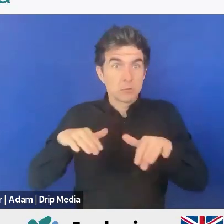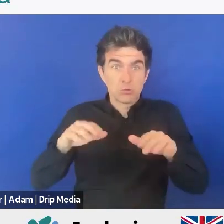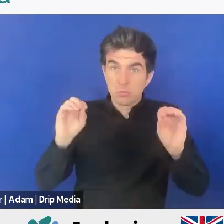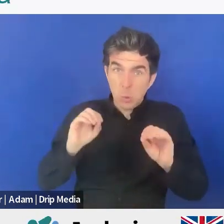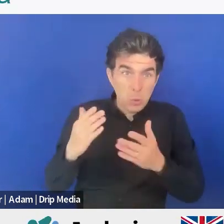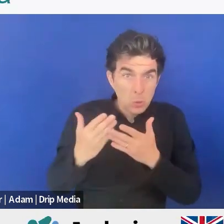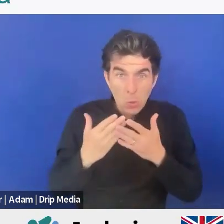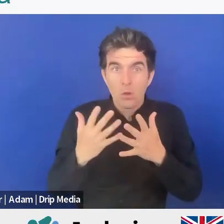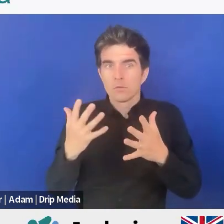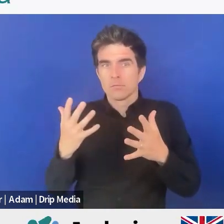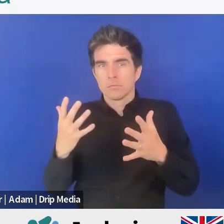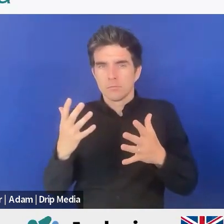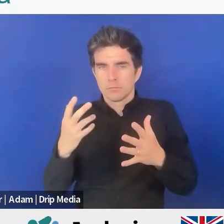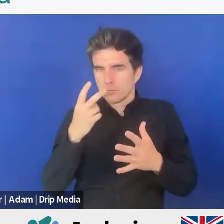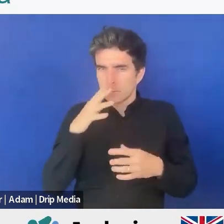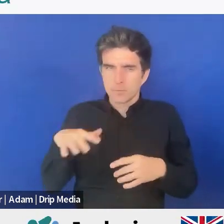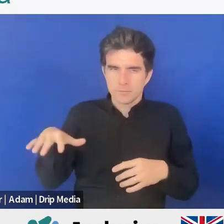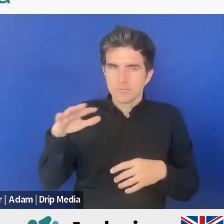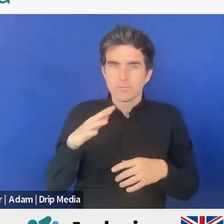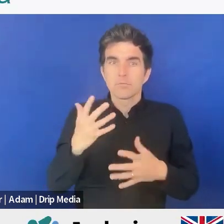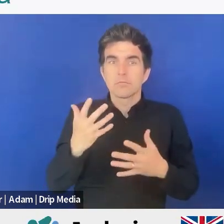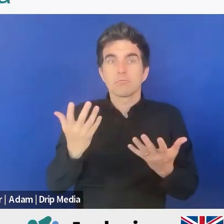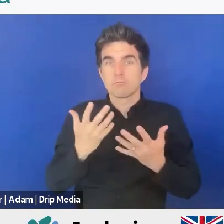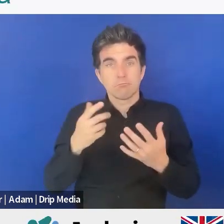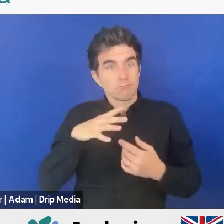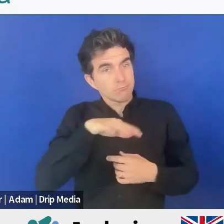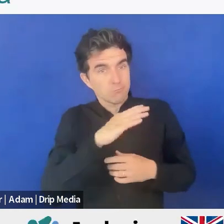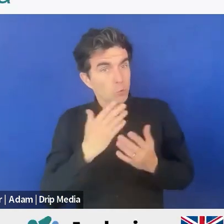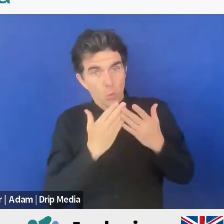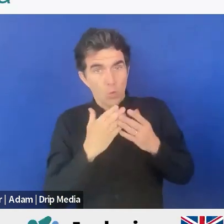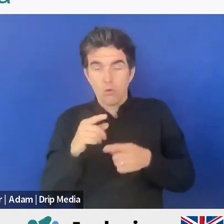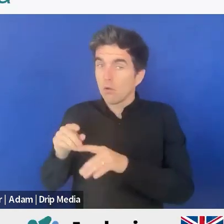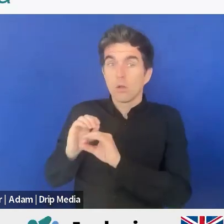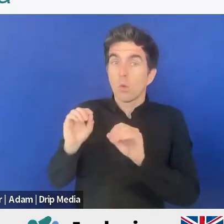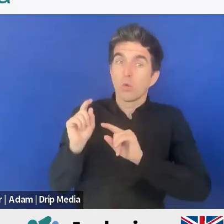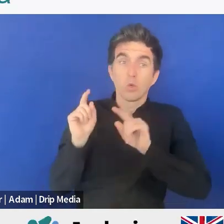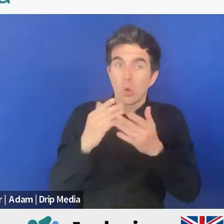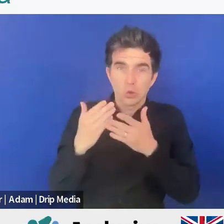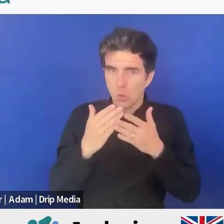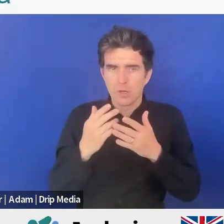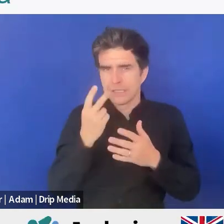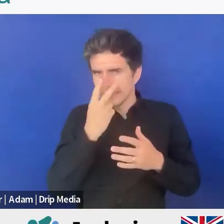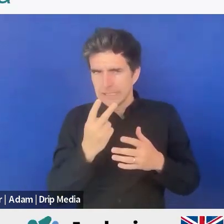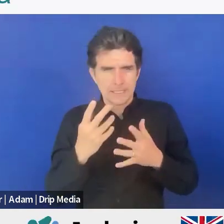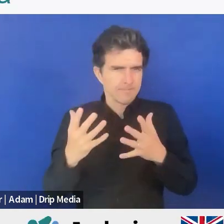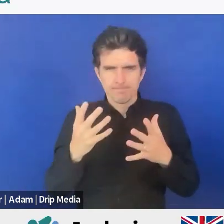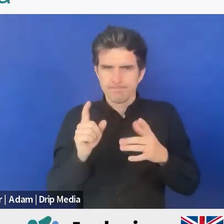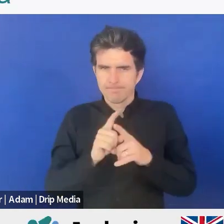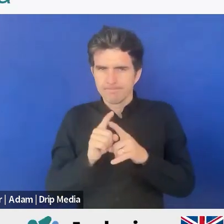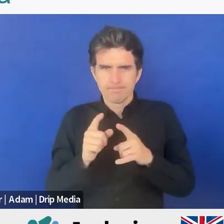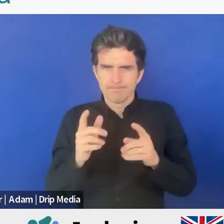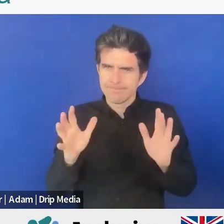of a force for change and for inclusion, where overwhelmingly I think people tend